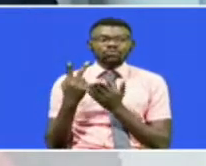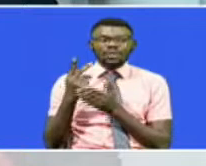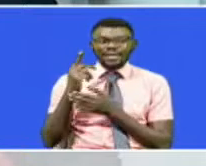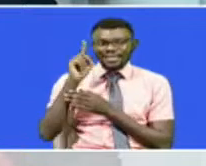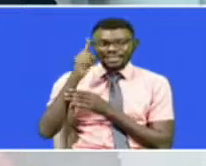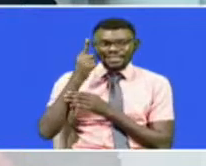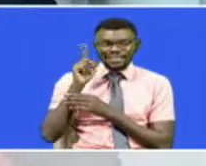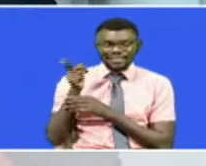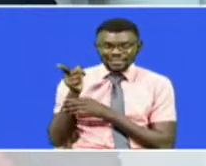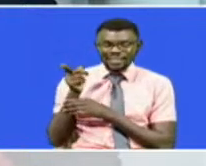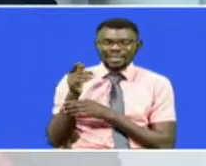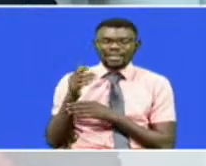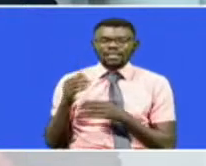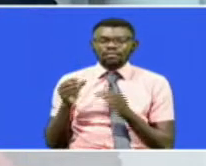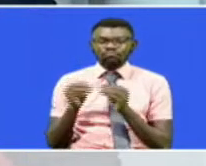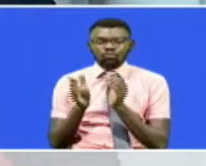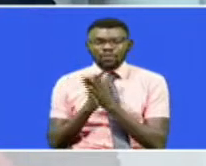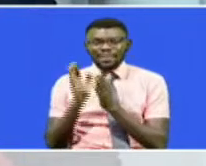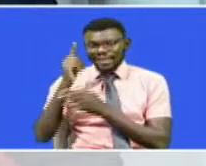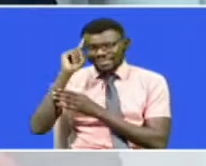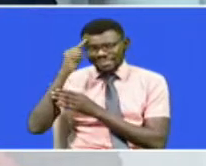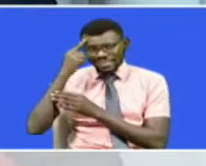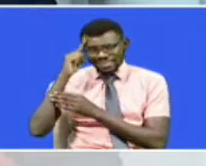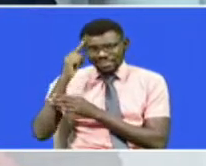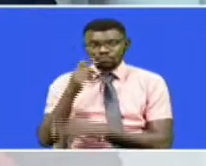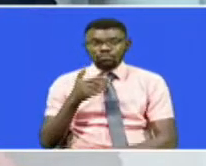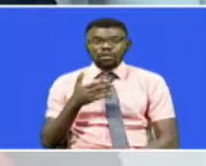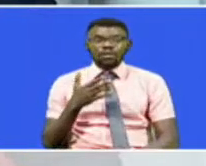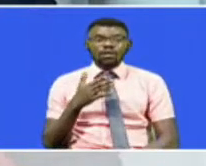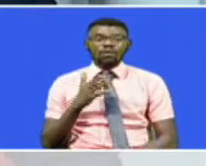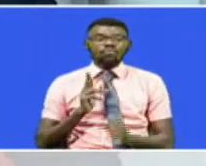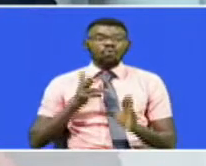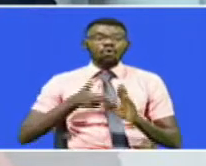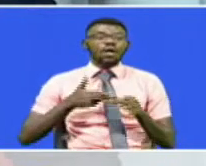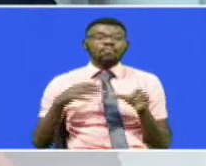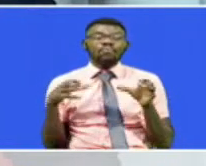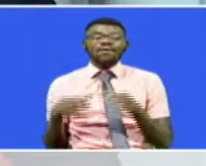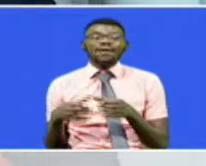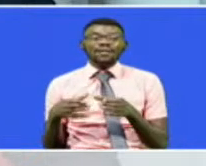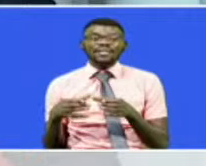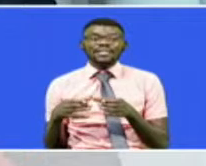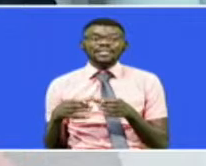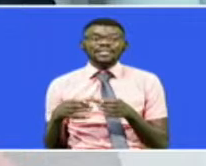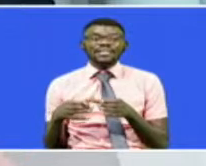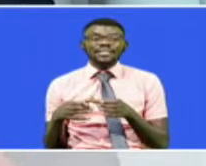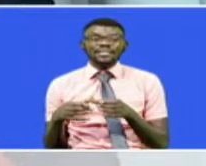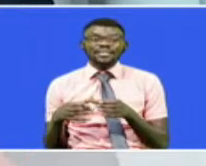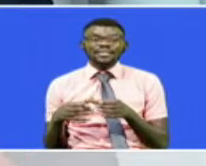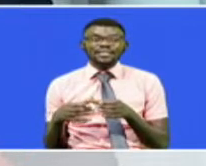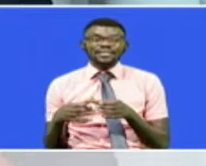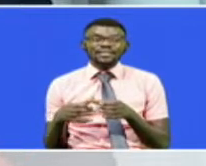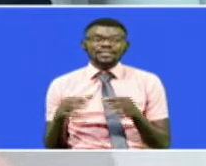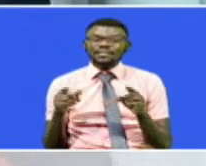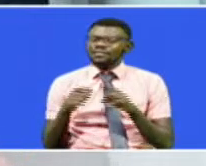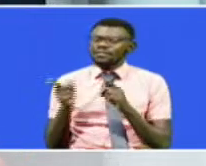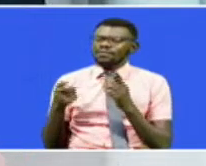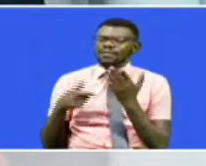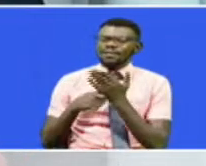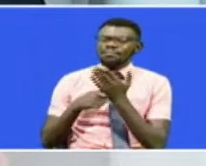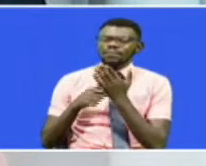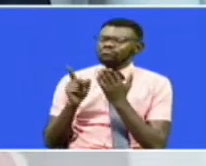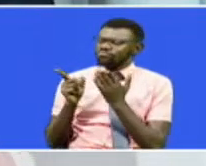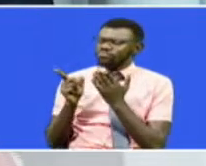had held meetings with the Indian Oil Corporation. Now, the country's top crude oil refiner and OGP Videsh, the